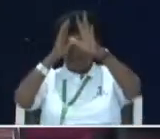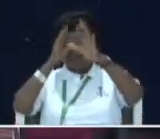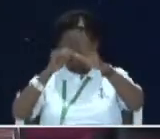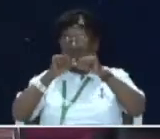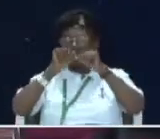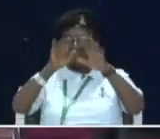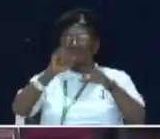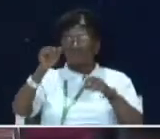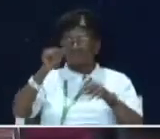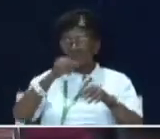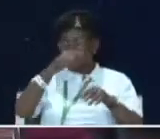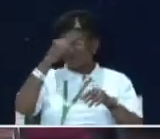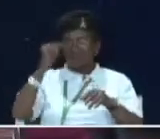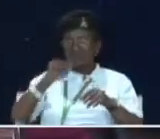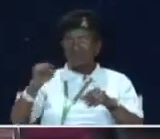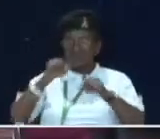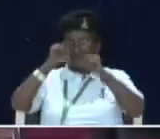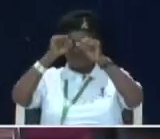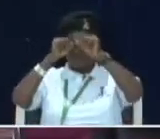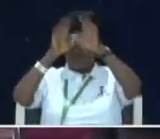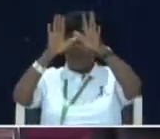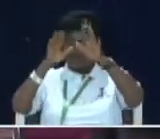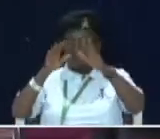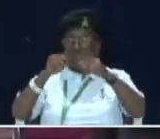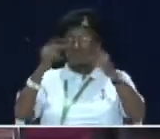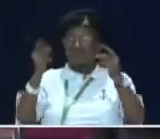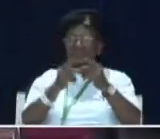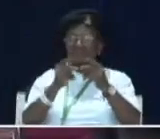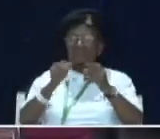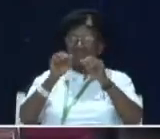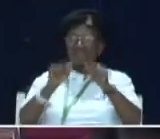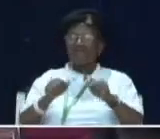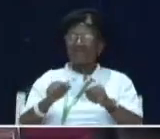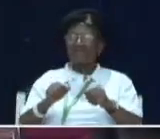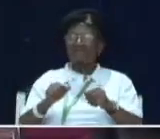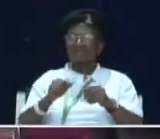Because a father's blessing can reposition you.